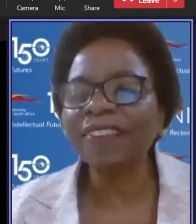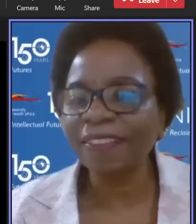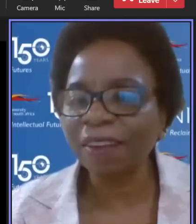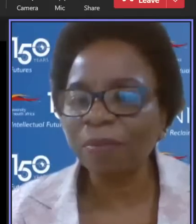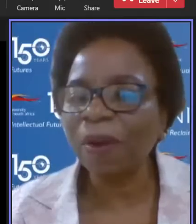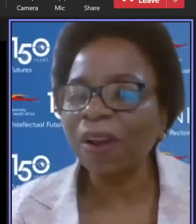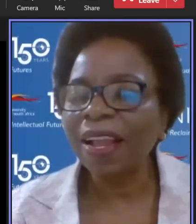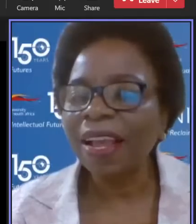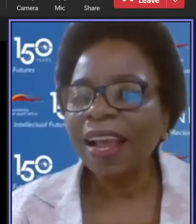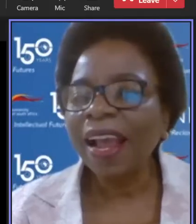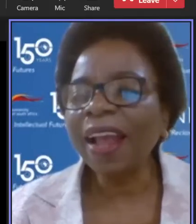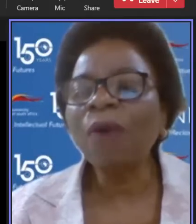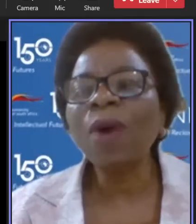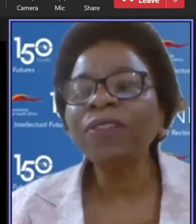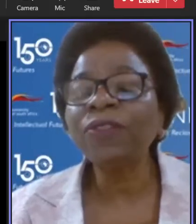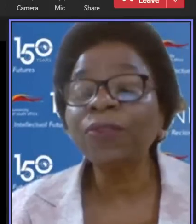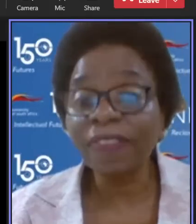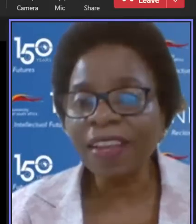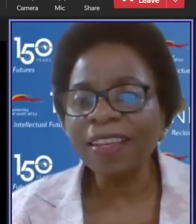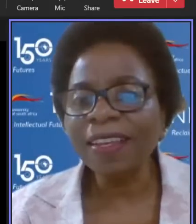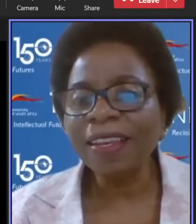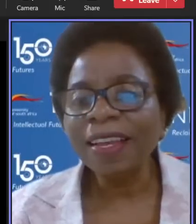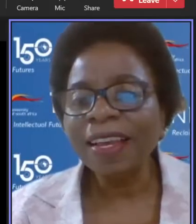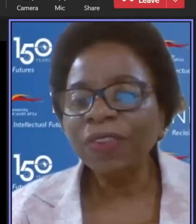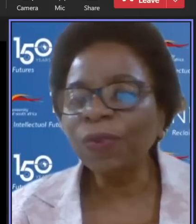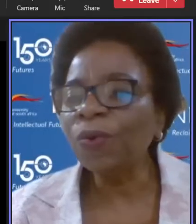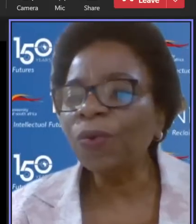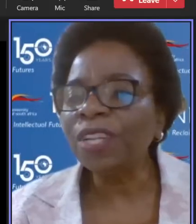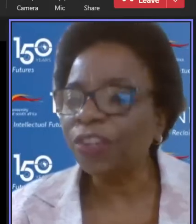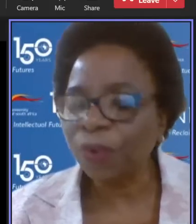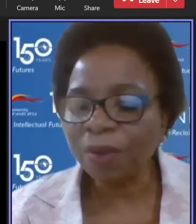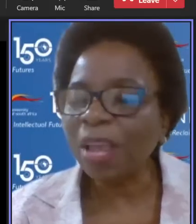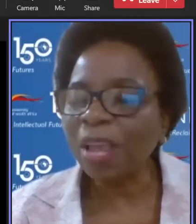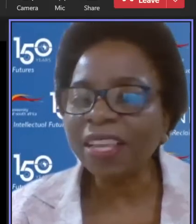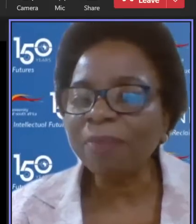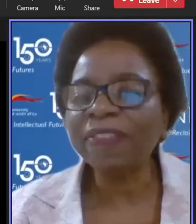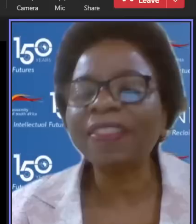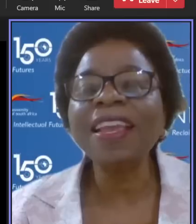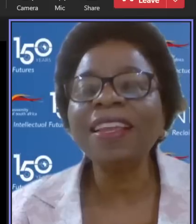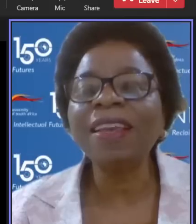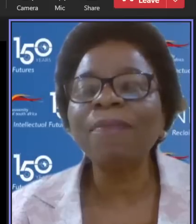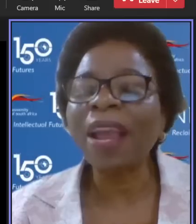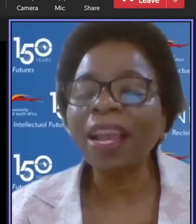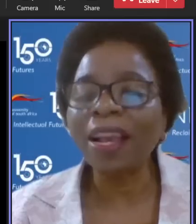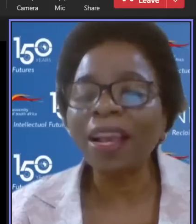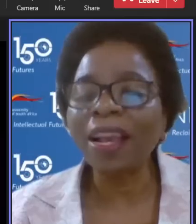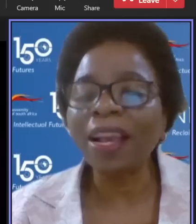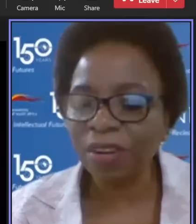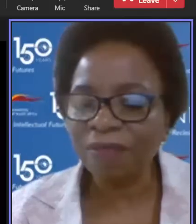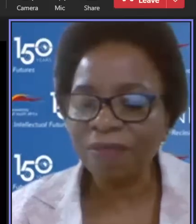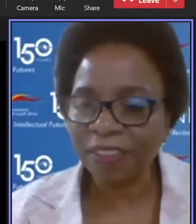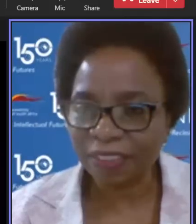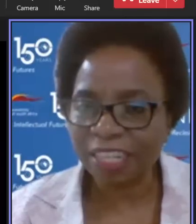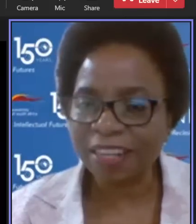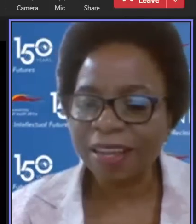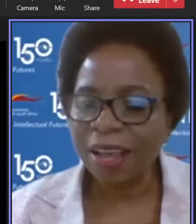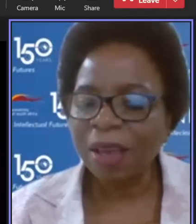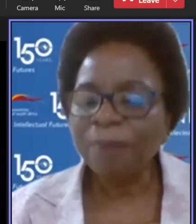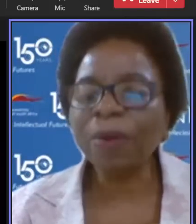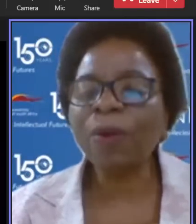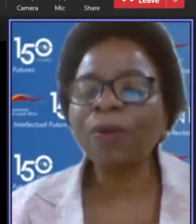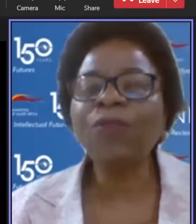is accessible. And I want to say, you did not make a mistake by coming to